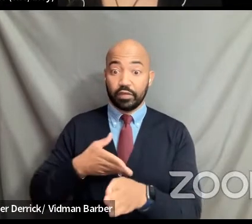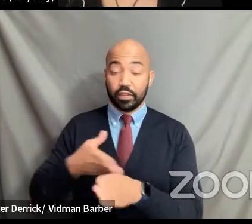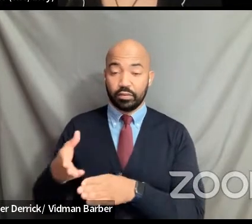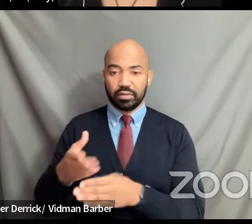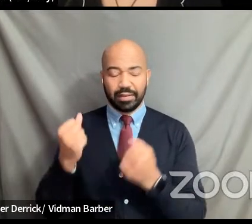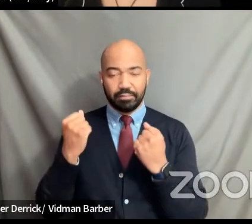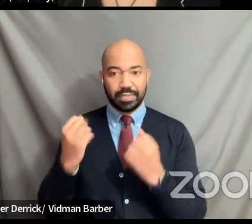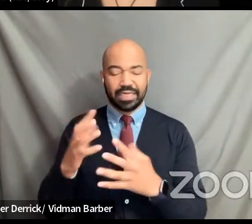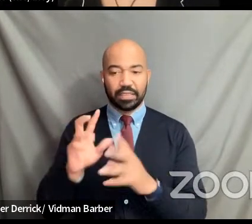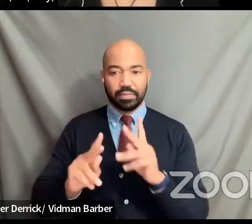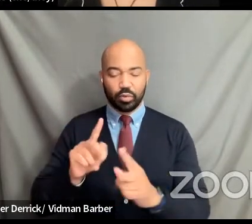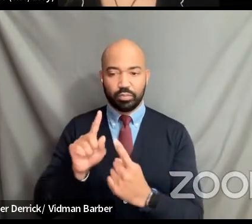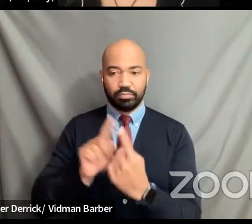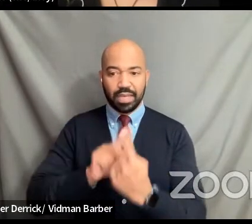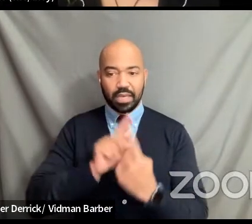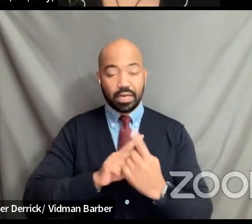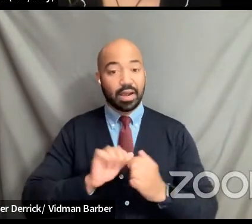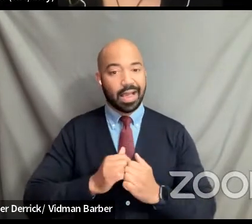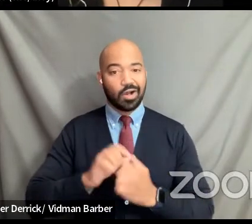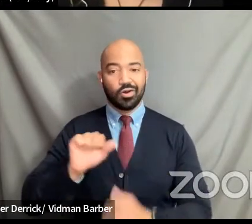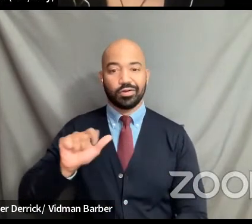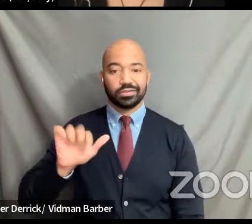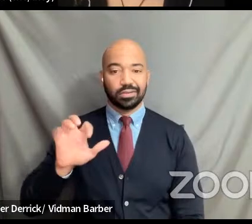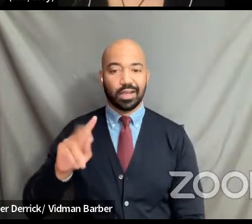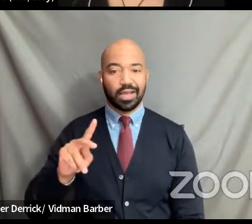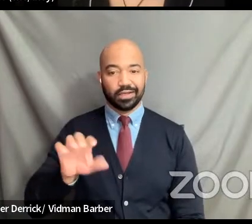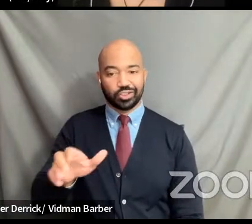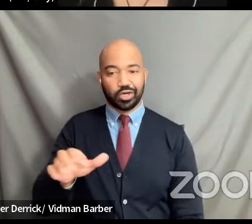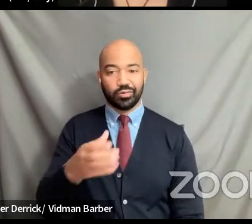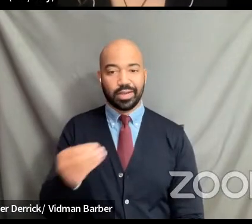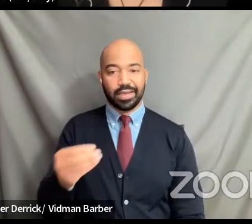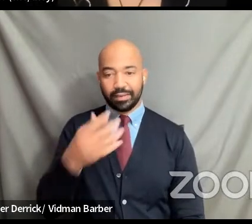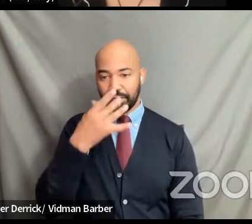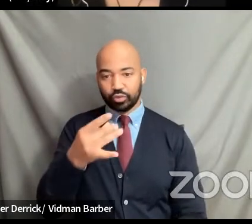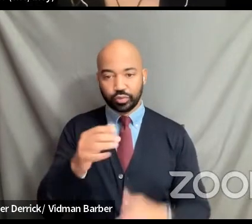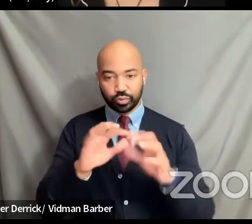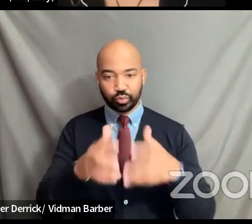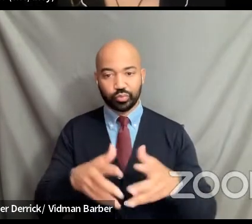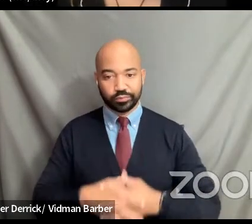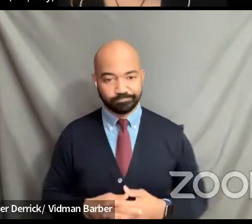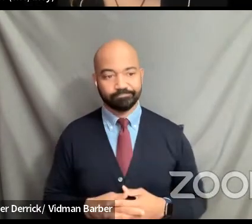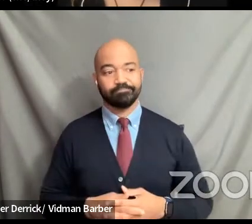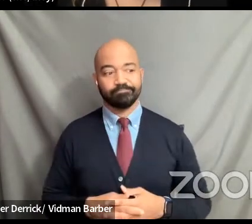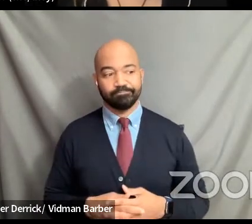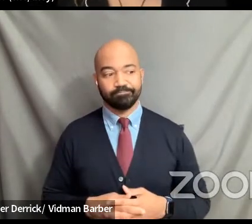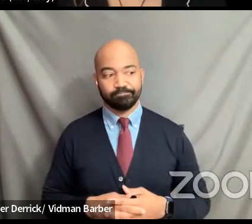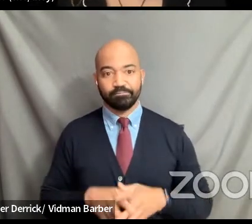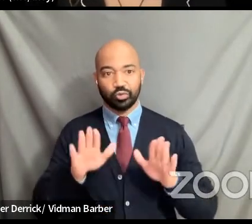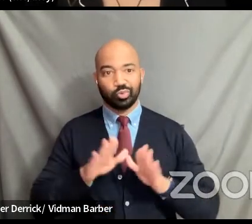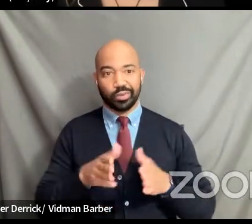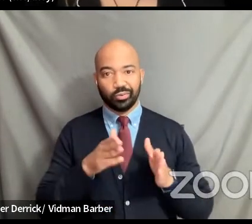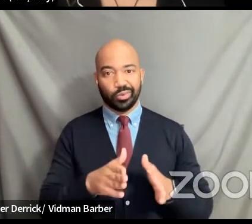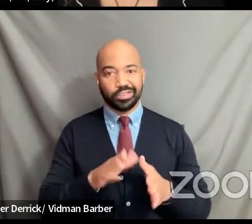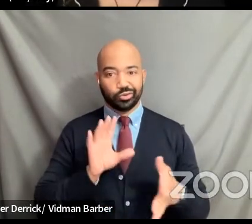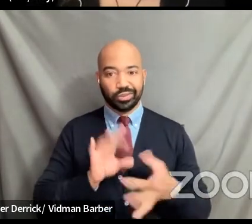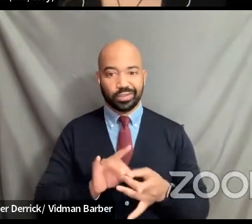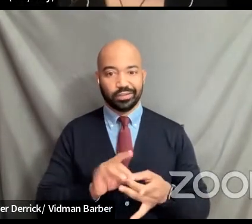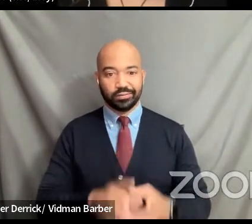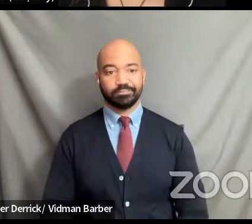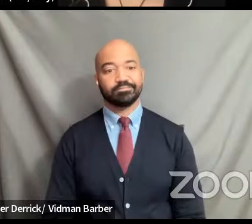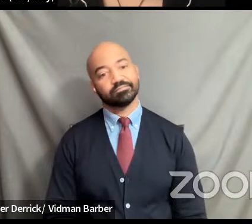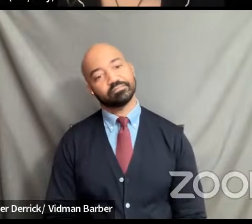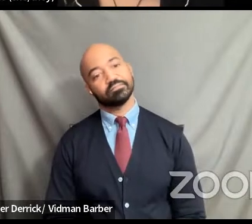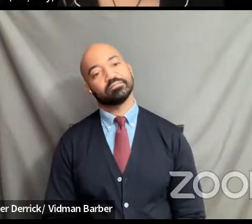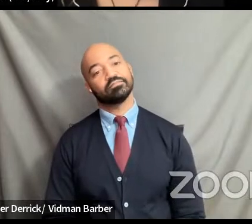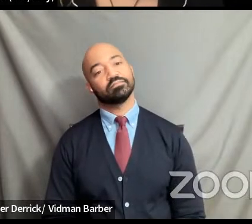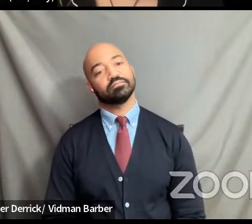people on, Slack channels and interest groups. So those are also like really good ways. Yeah, and don't be afraid